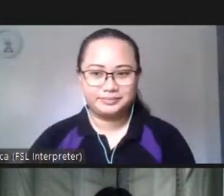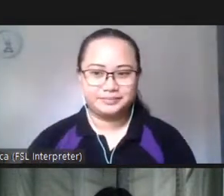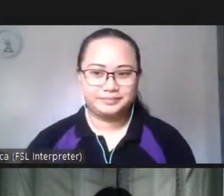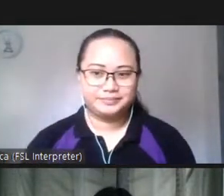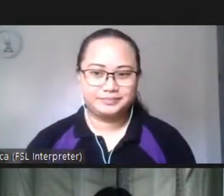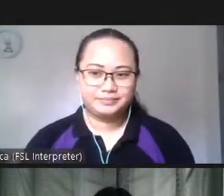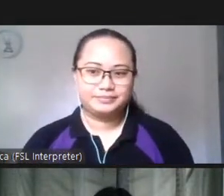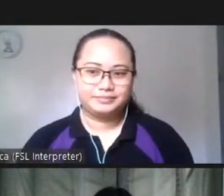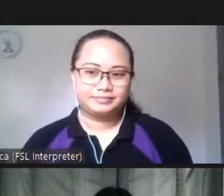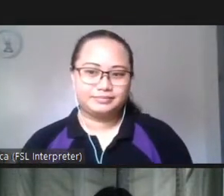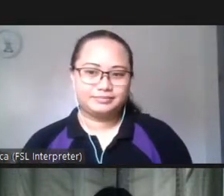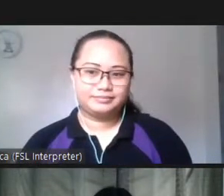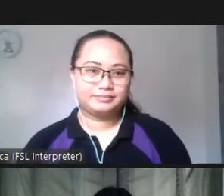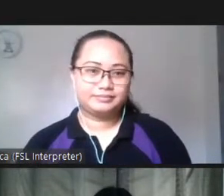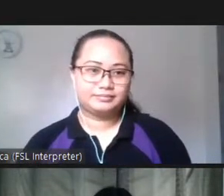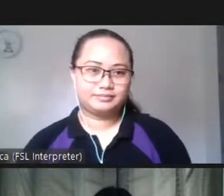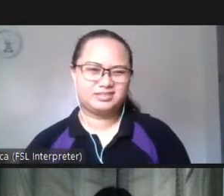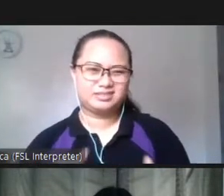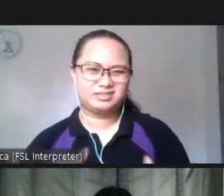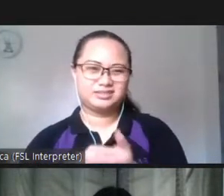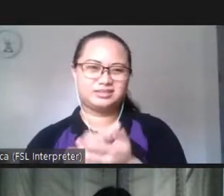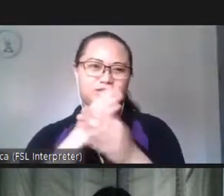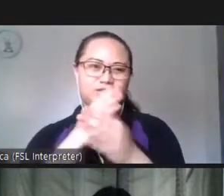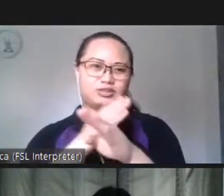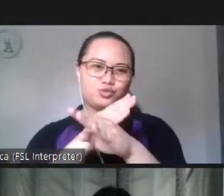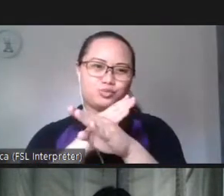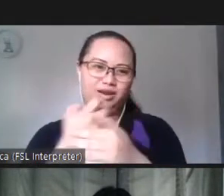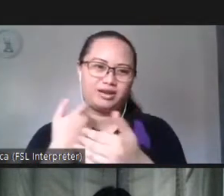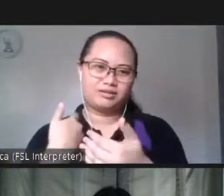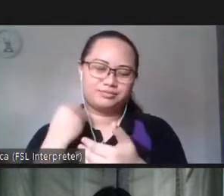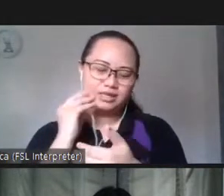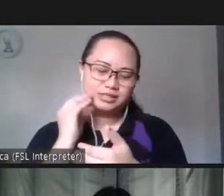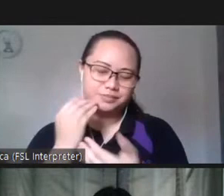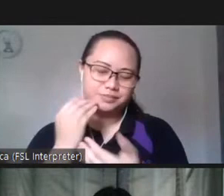That's one of the barriers that we have to work on.